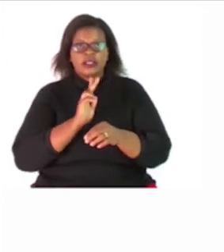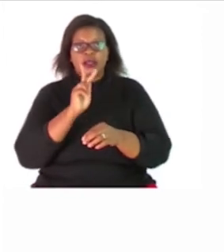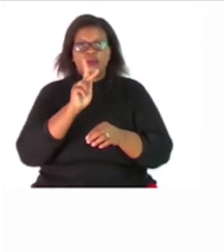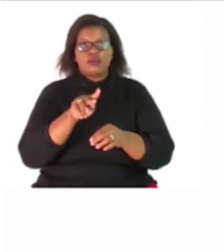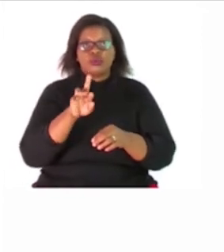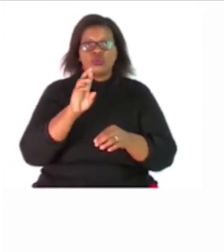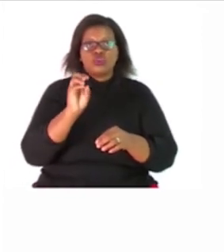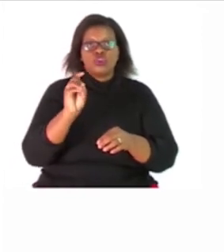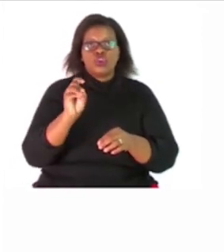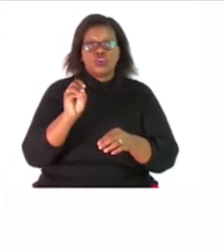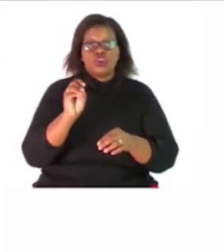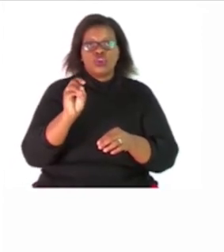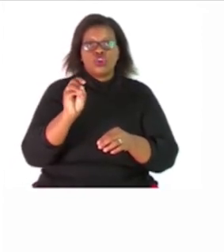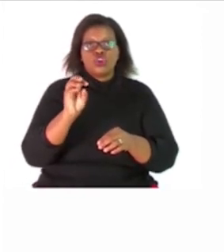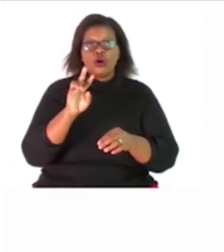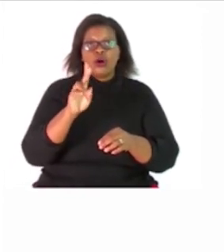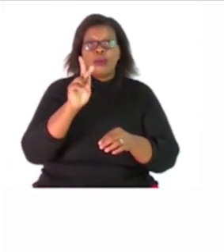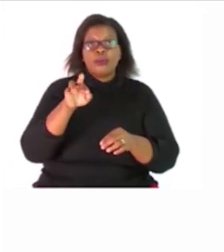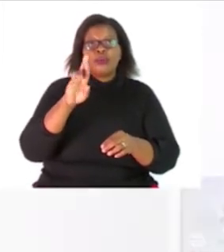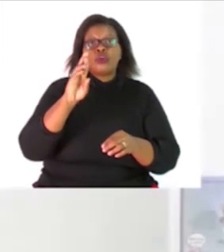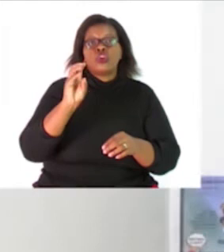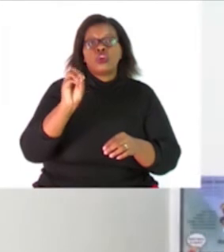Good, boys and girls, let's go on the board.